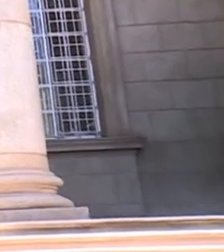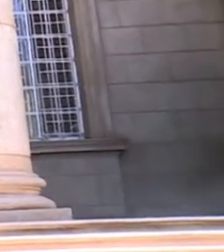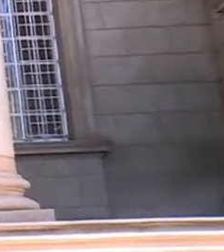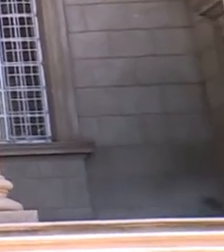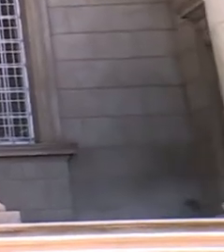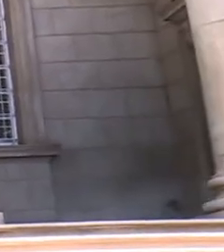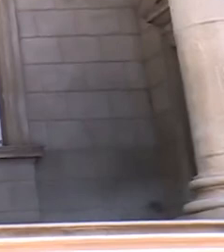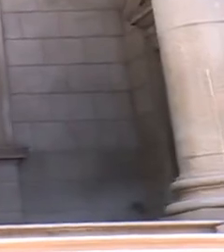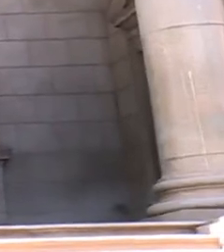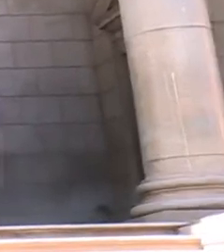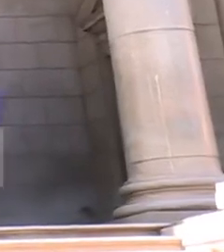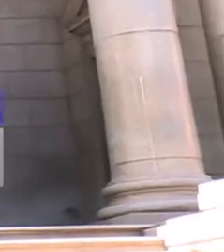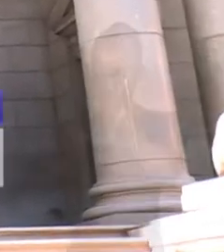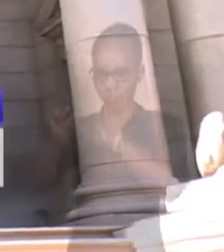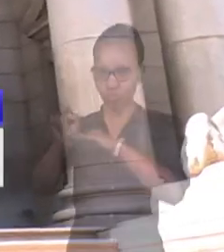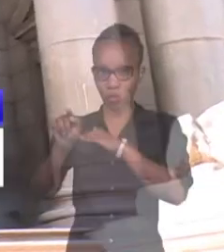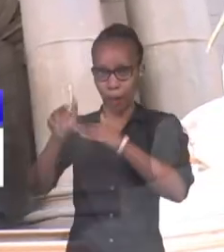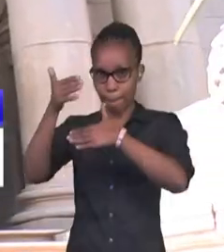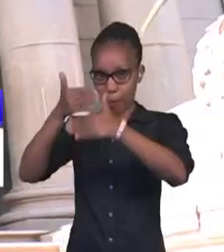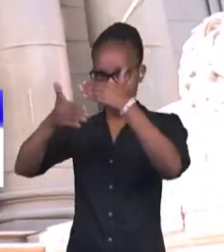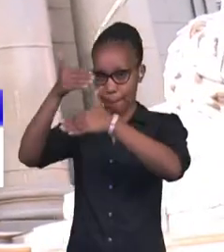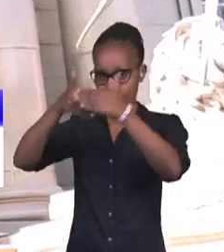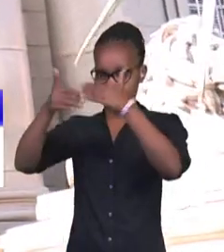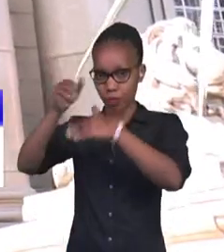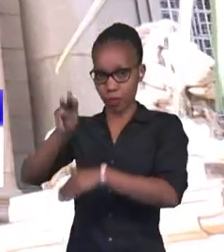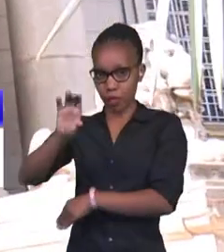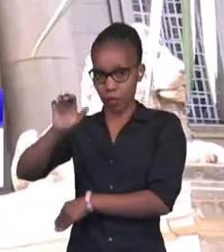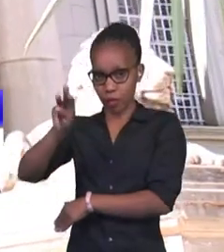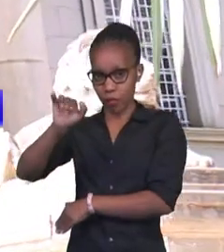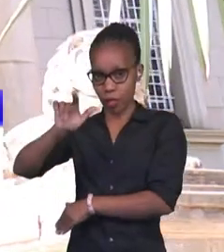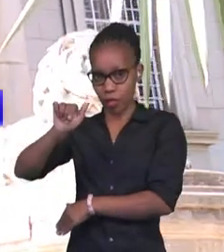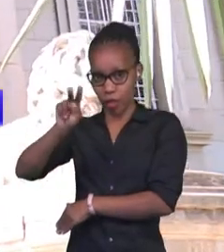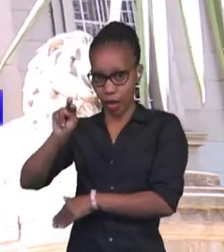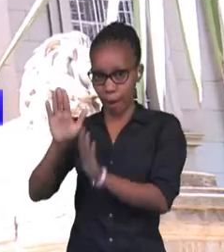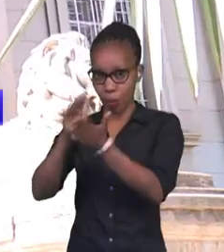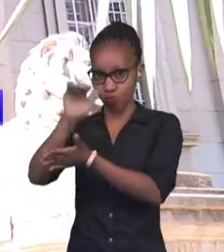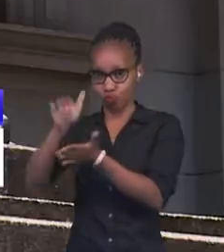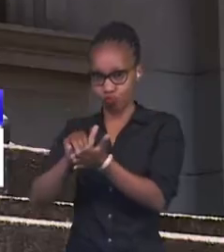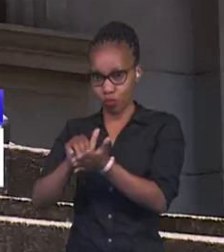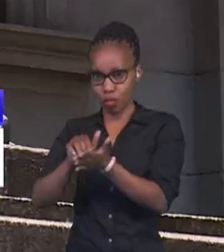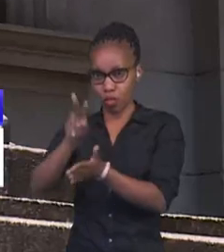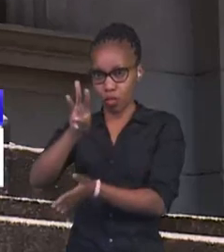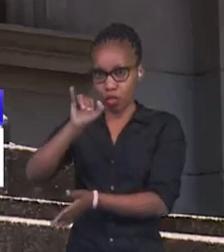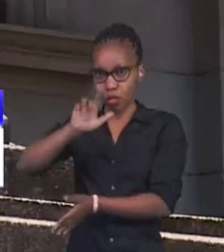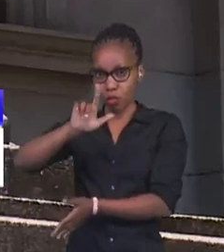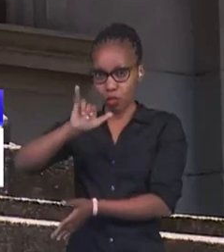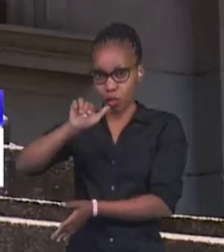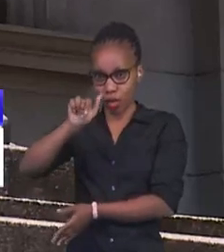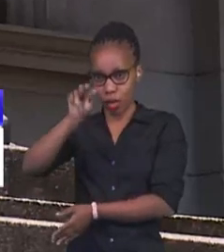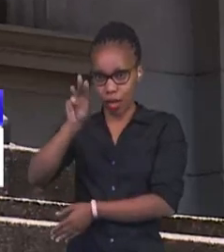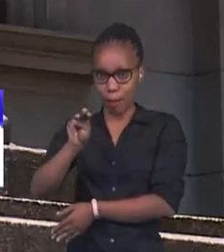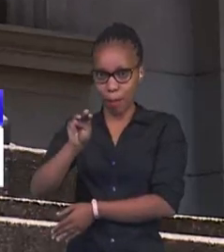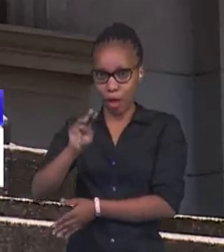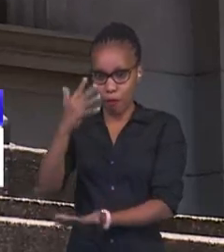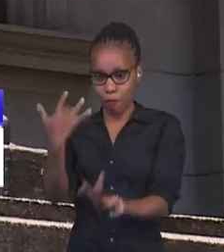Right inside this superb work of architecture in the McMillan Memorial Library is William Northrop McMillan's bust above the